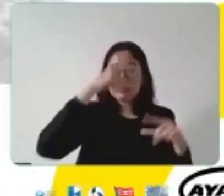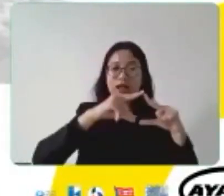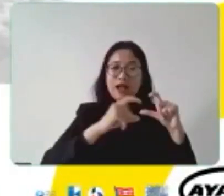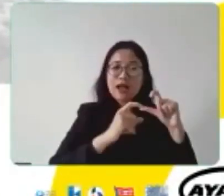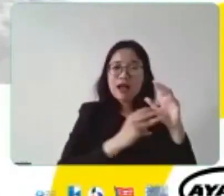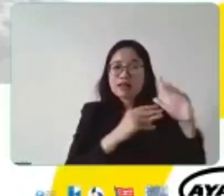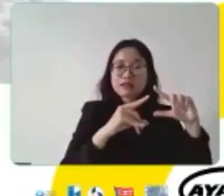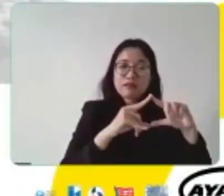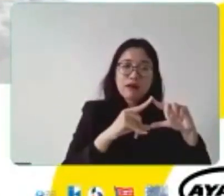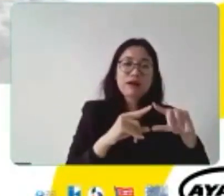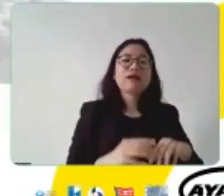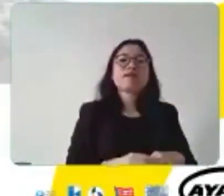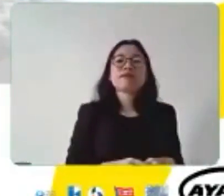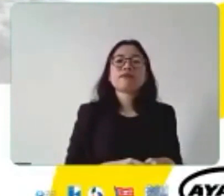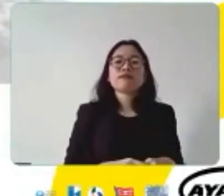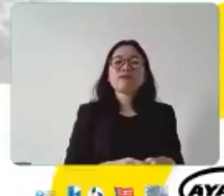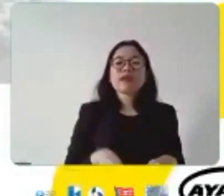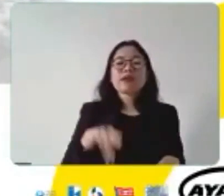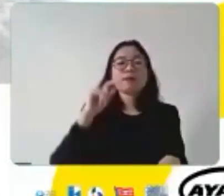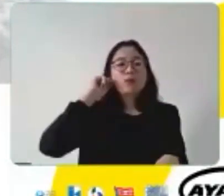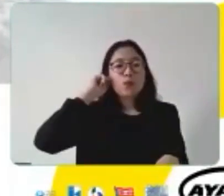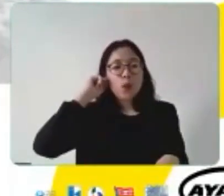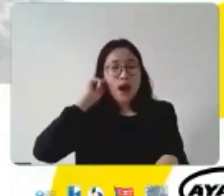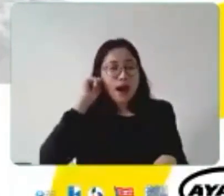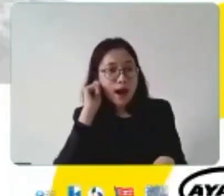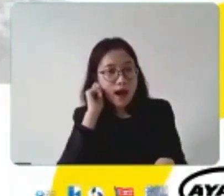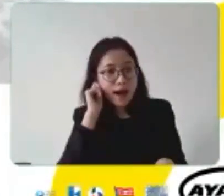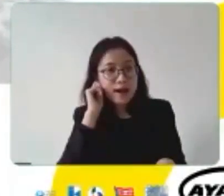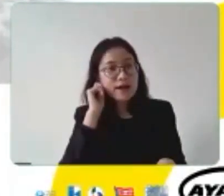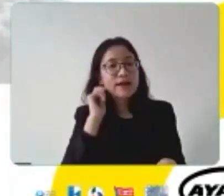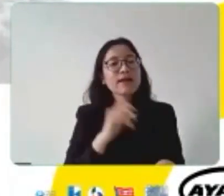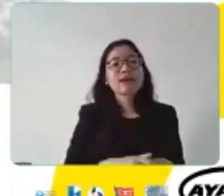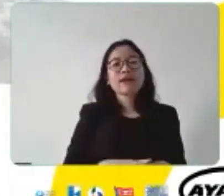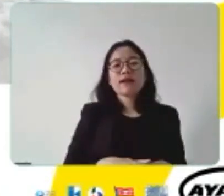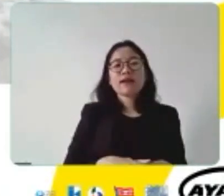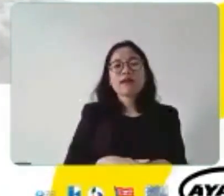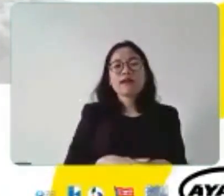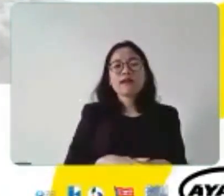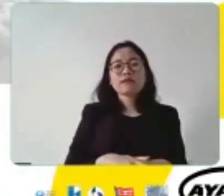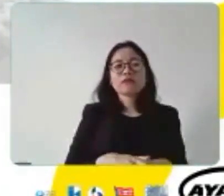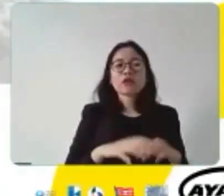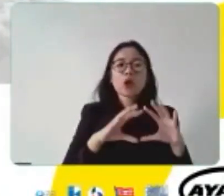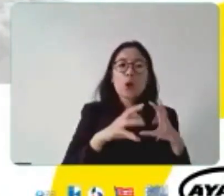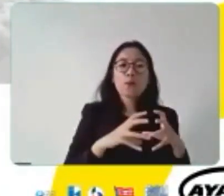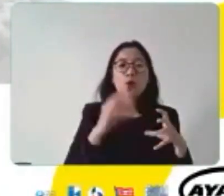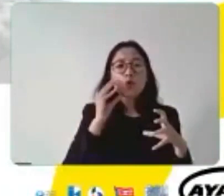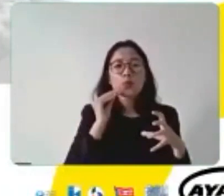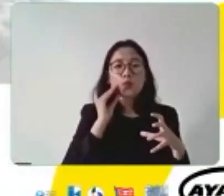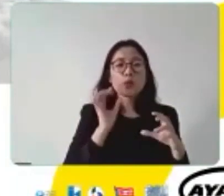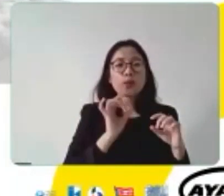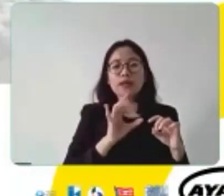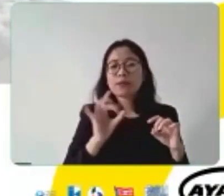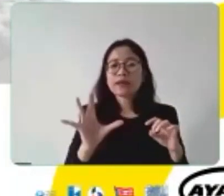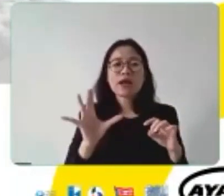visits. Females have a slightly higher risk of emergency department visits compared to